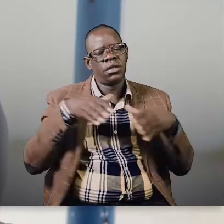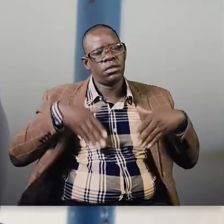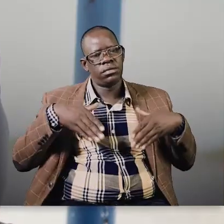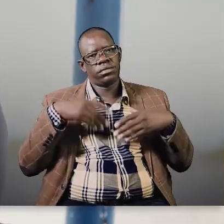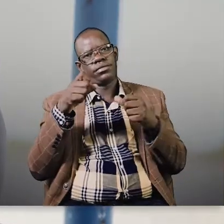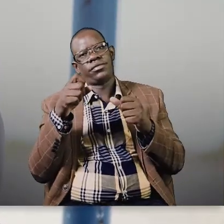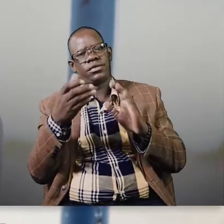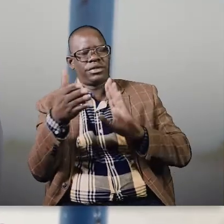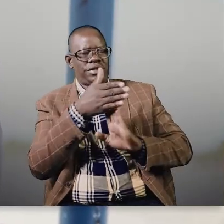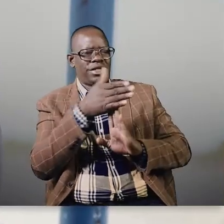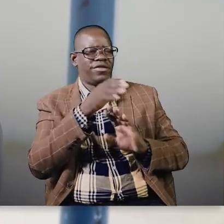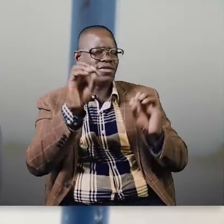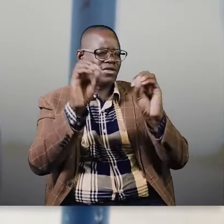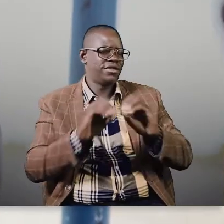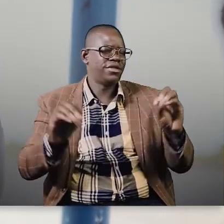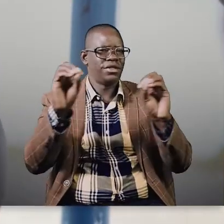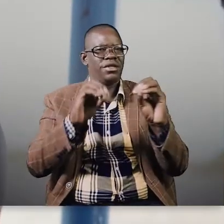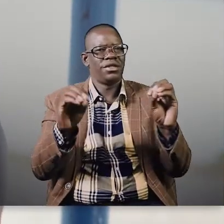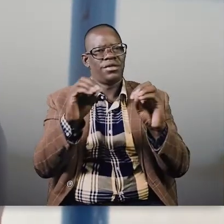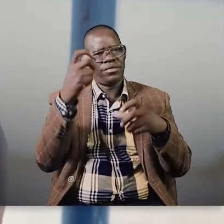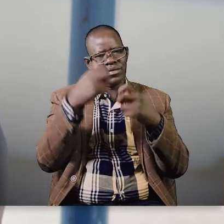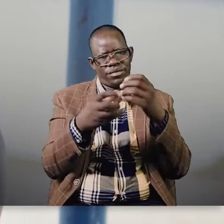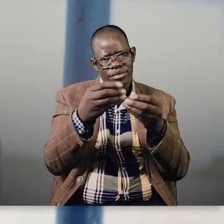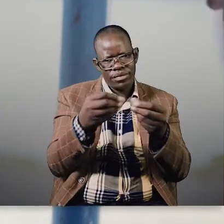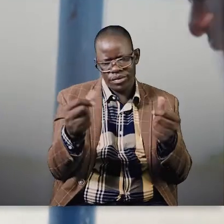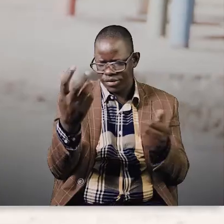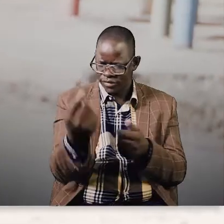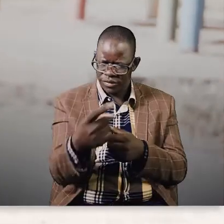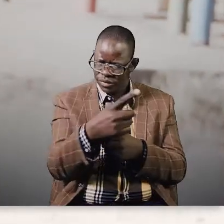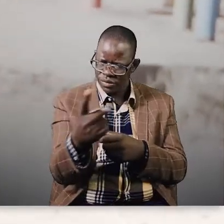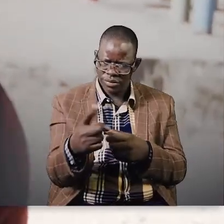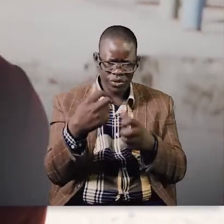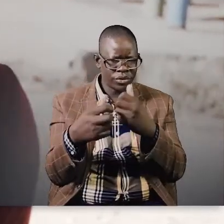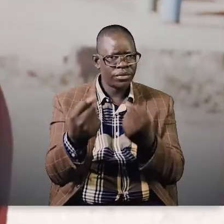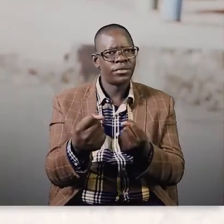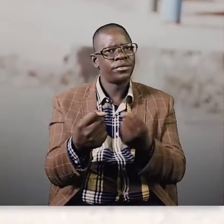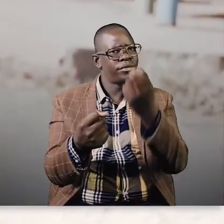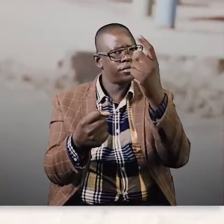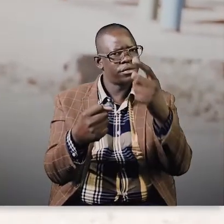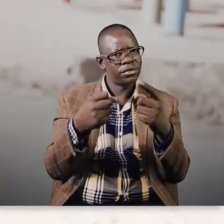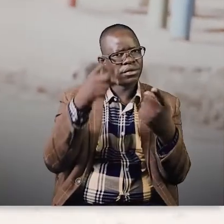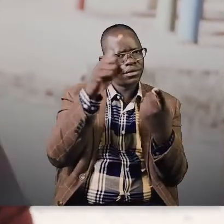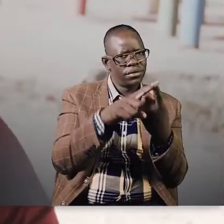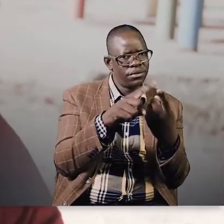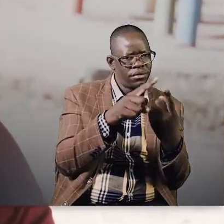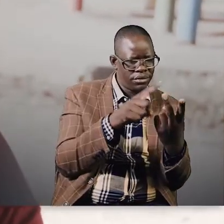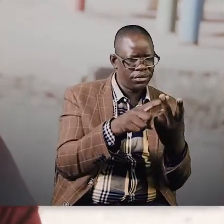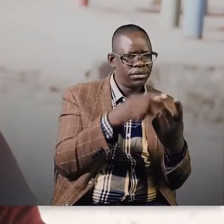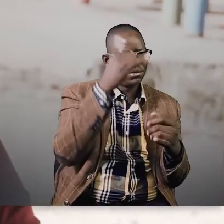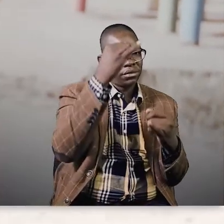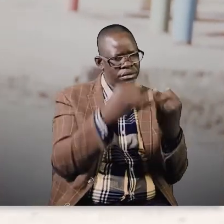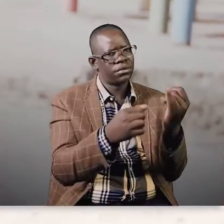I do not feel safe anymore. Are there any solutions to this problem? Yes. You see, actually, there is a light at the end of the